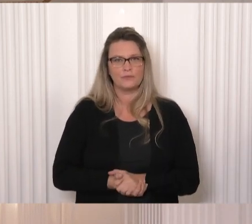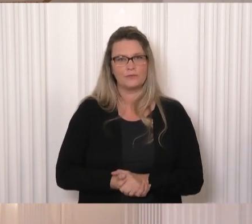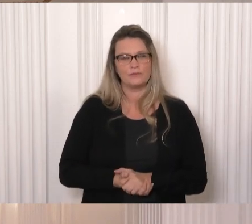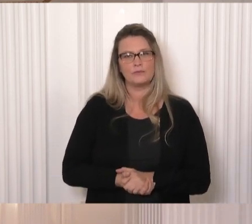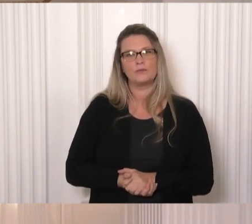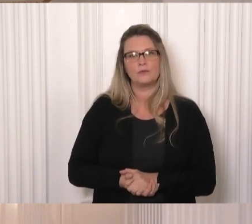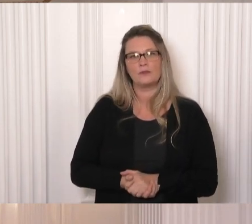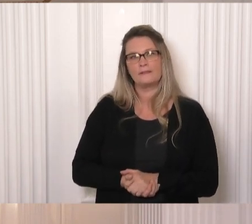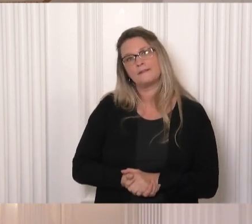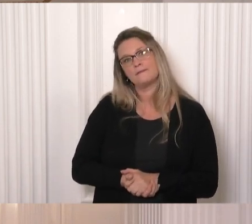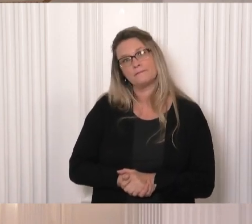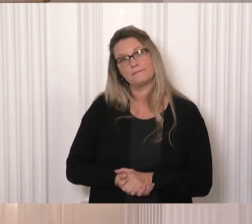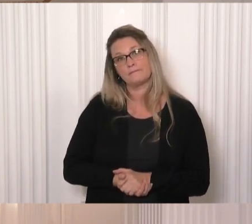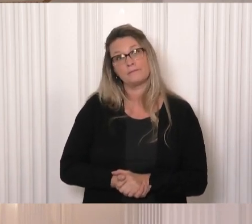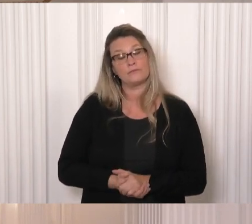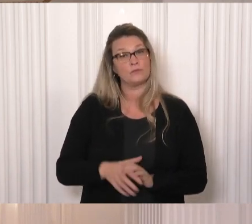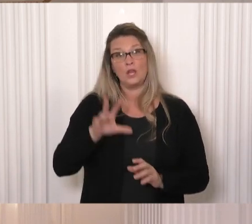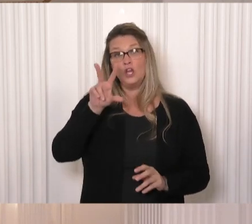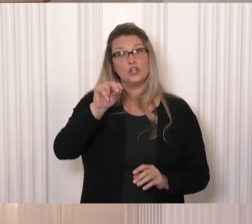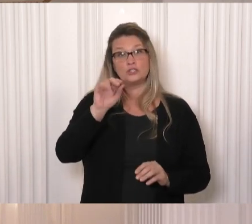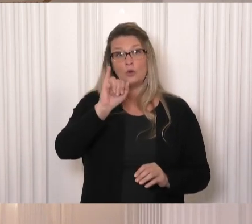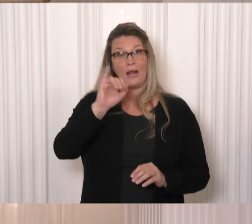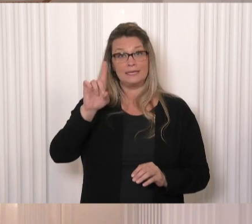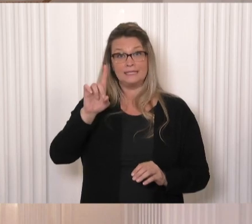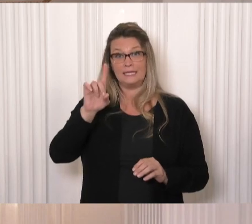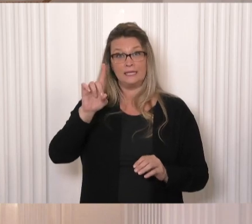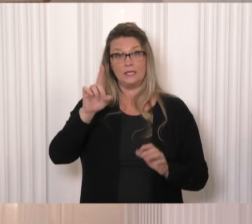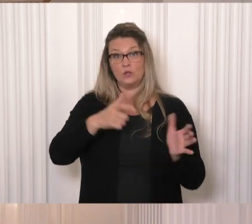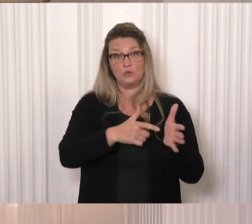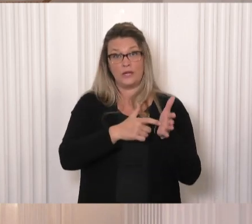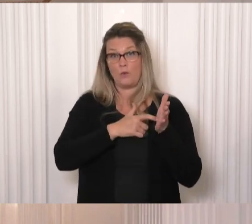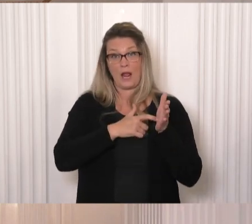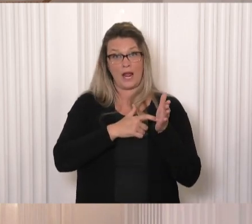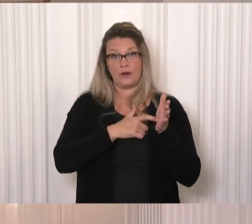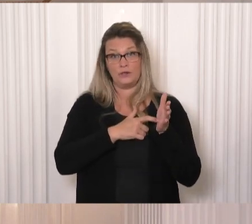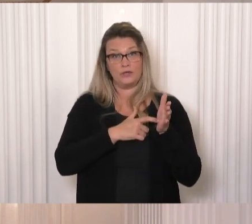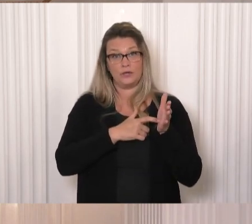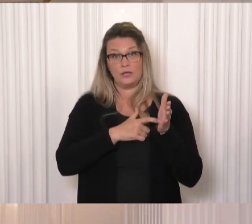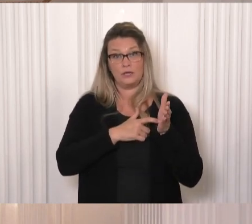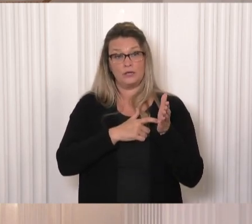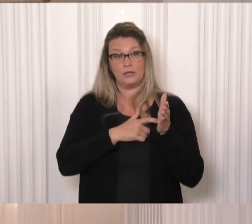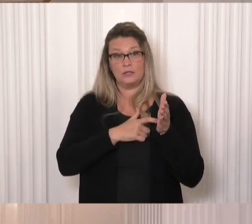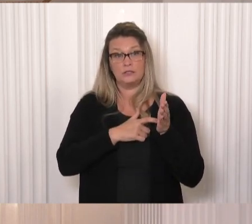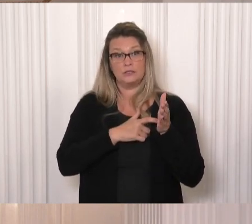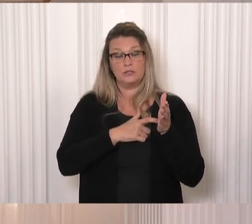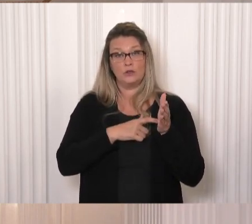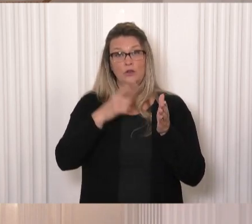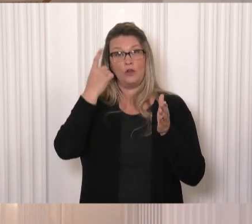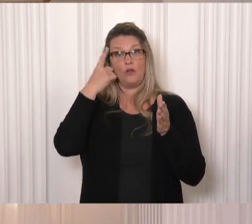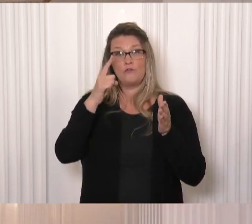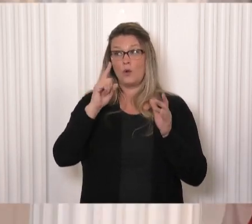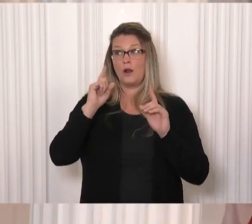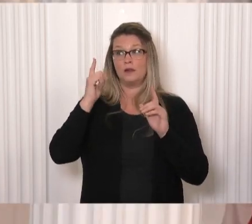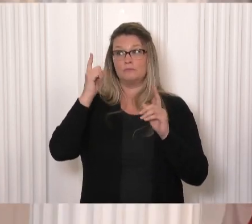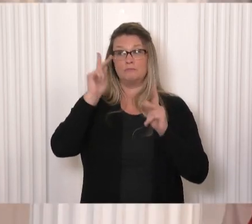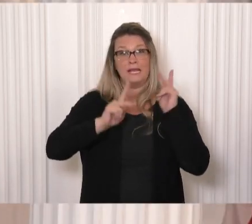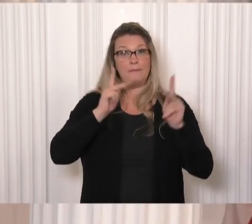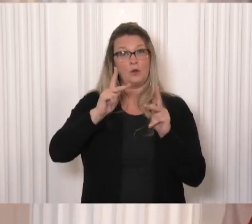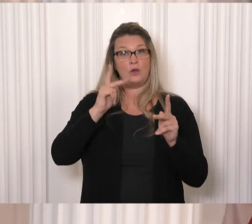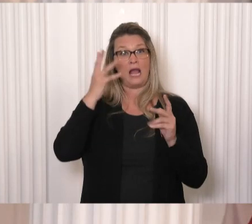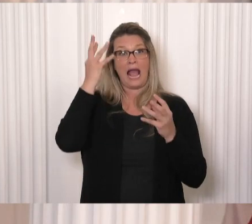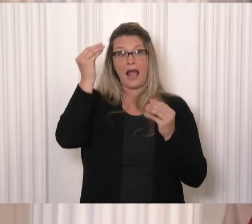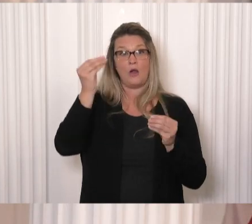There will be no ID required for individuals who are out for a specific purpose. Again, people have to